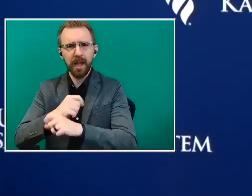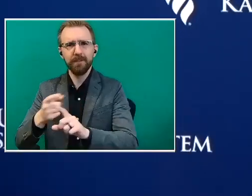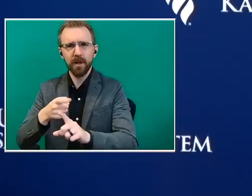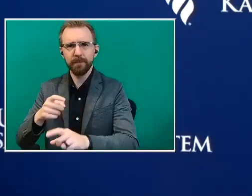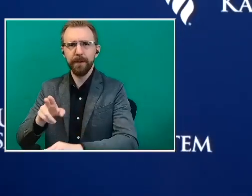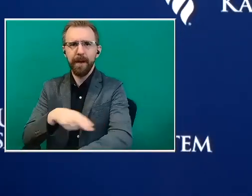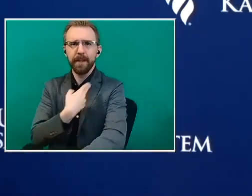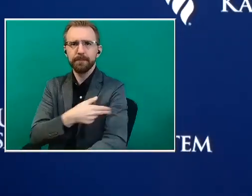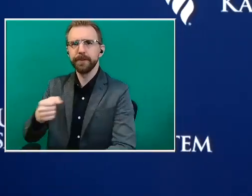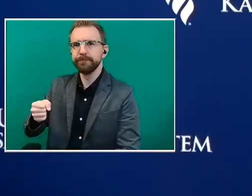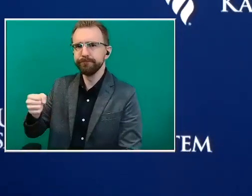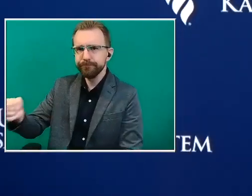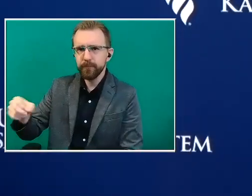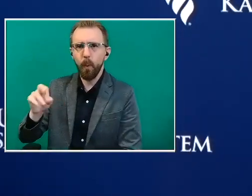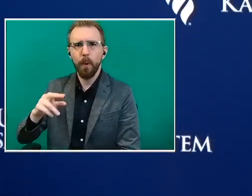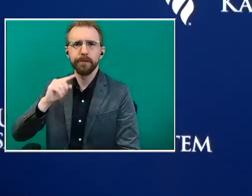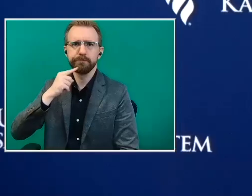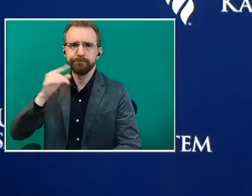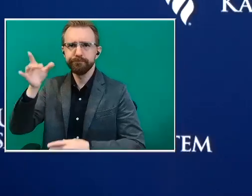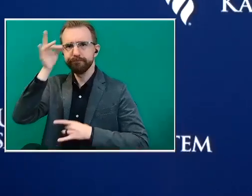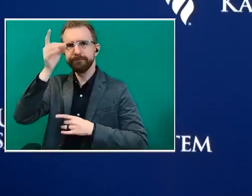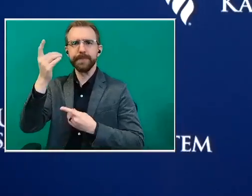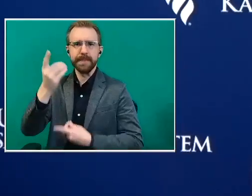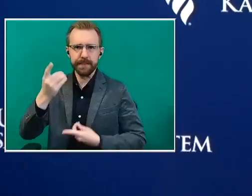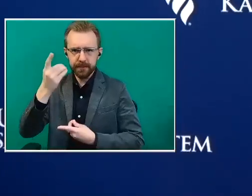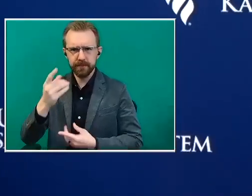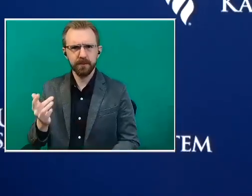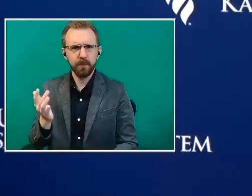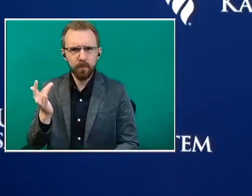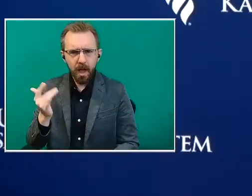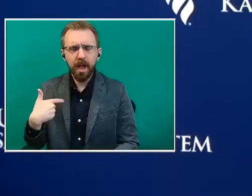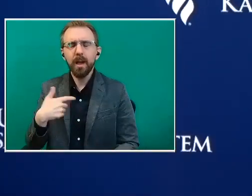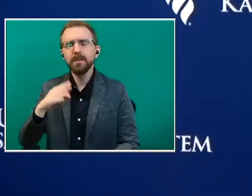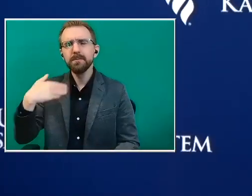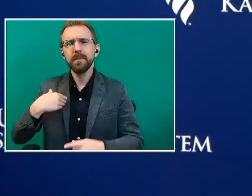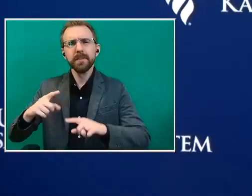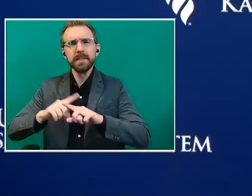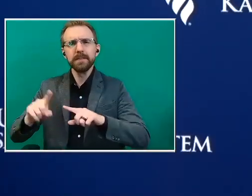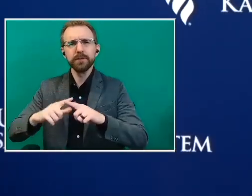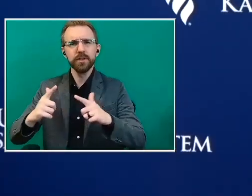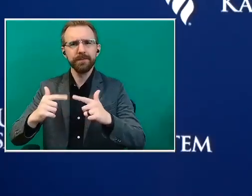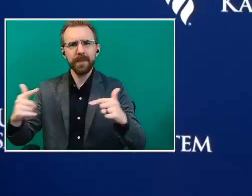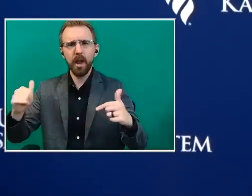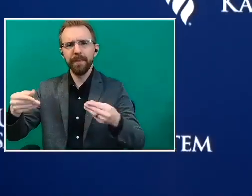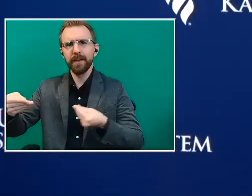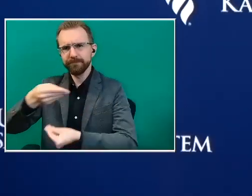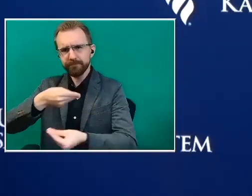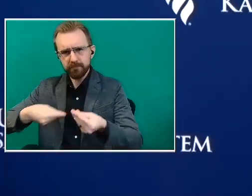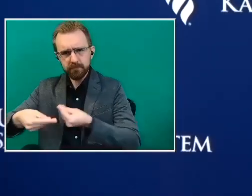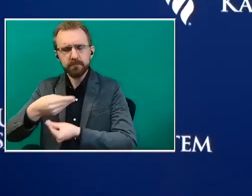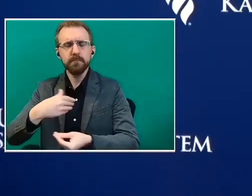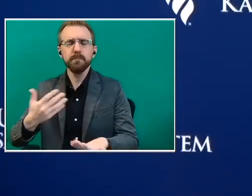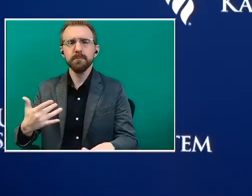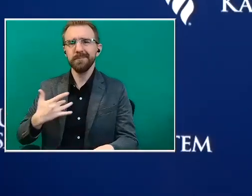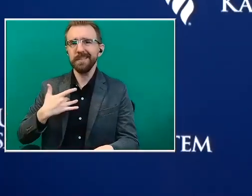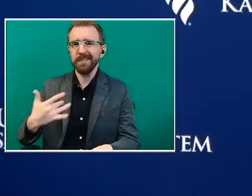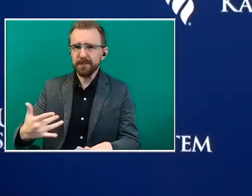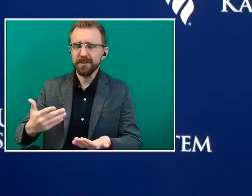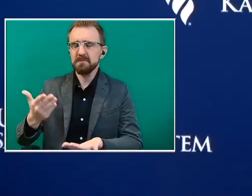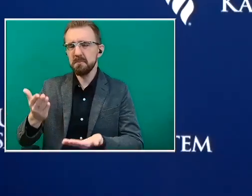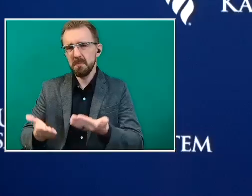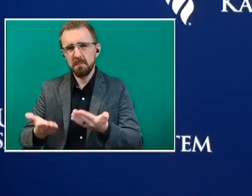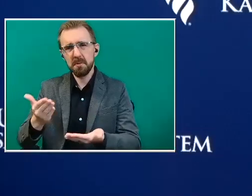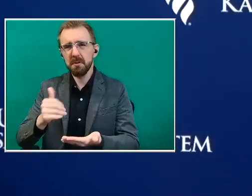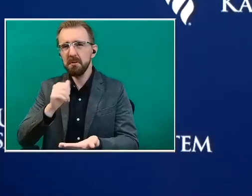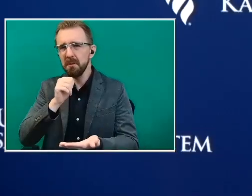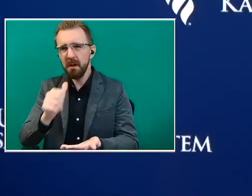disease. Why is that? Because we know there are different variants that circulate, and there typically probably is not going to be